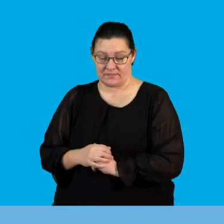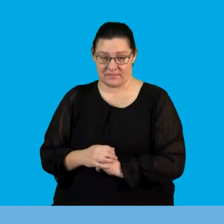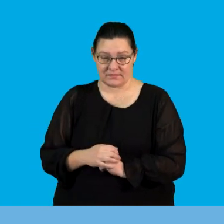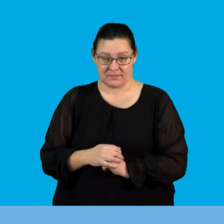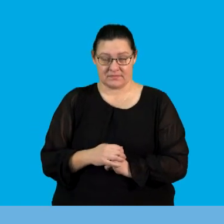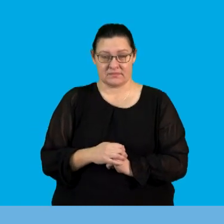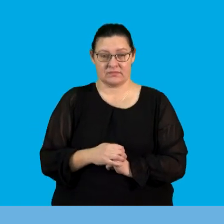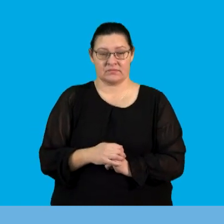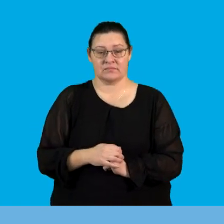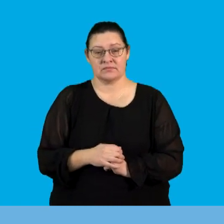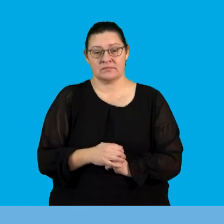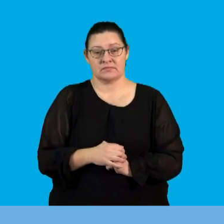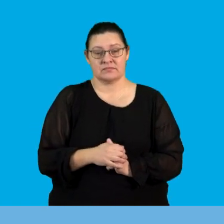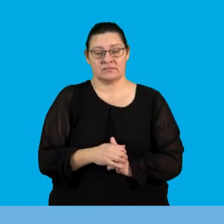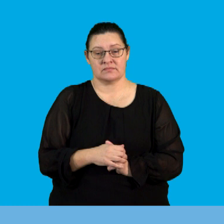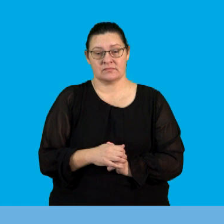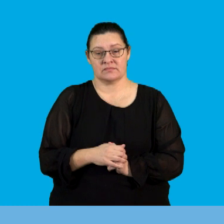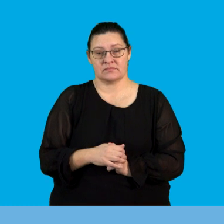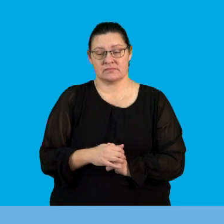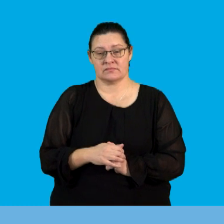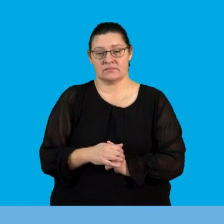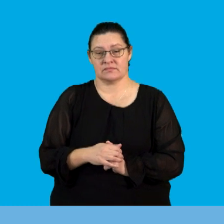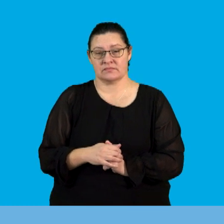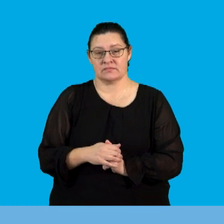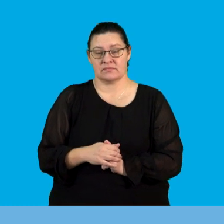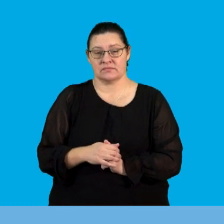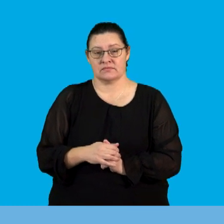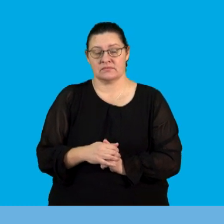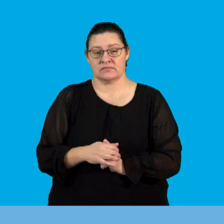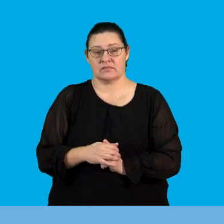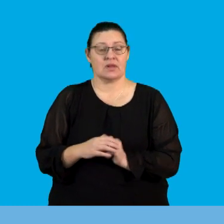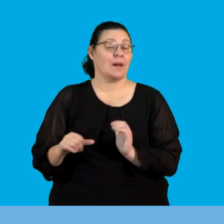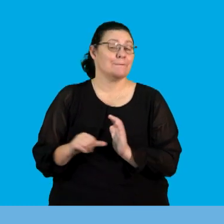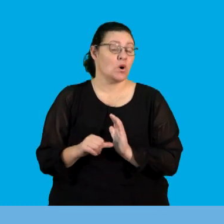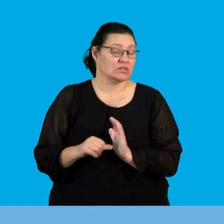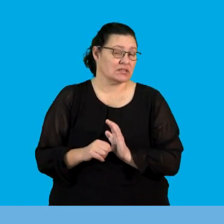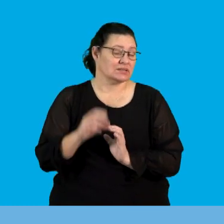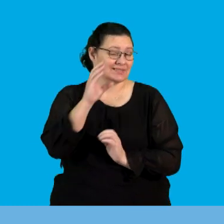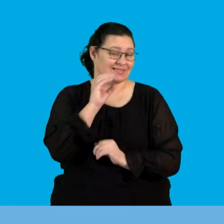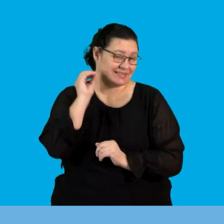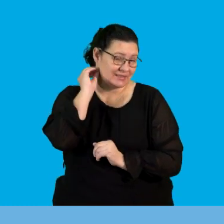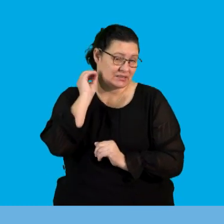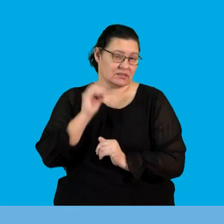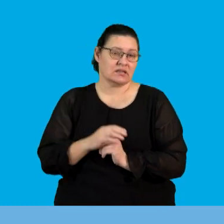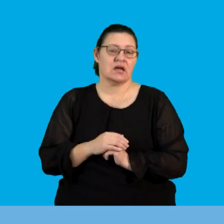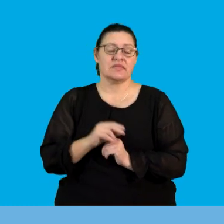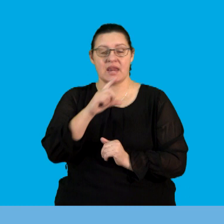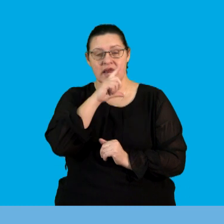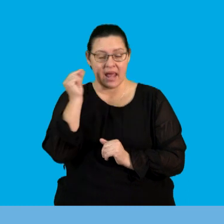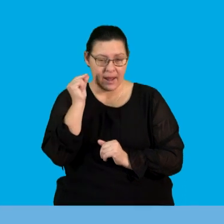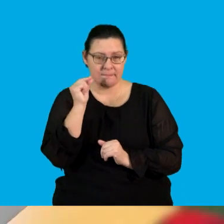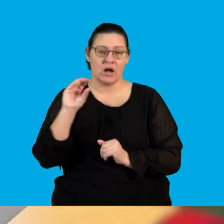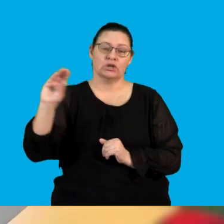chloride. The salt produced here is going to be our sodium chloride. So what's important for us to take note of is